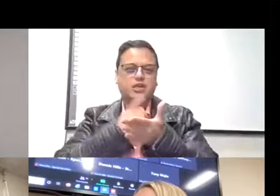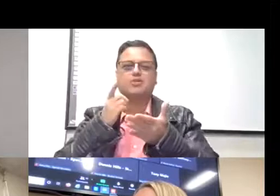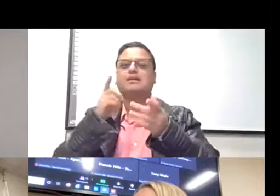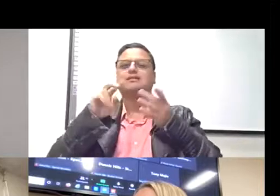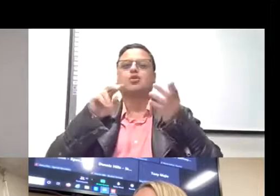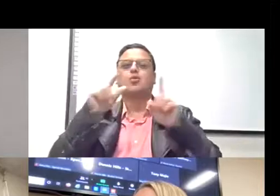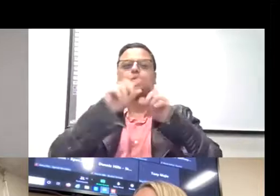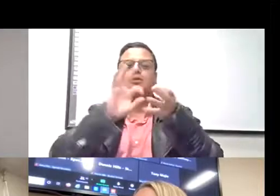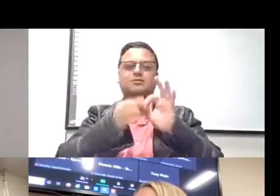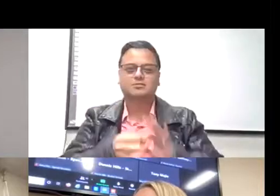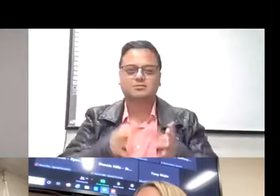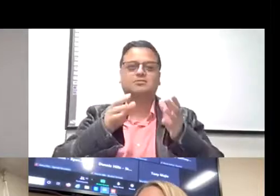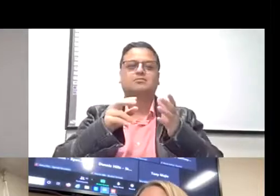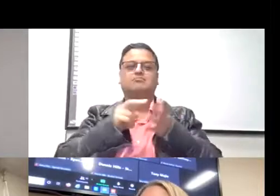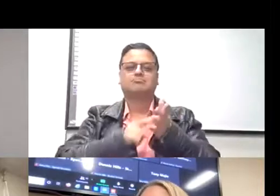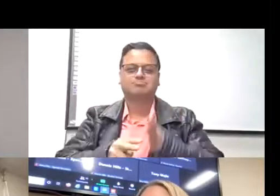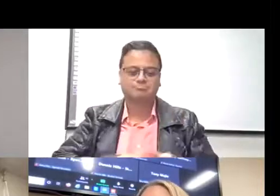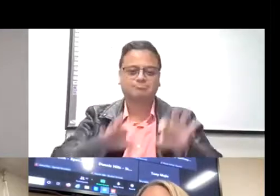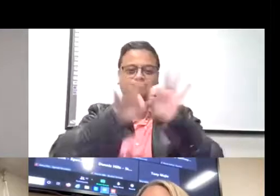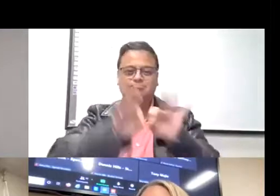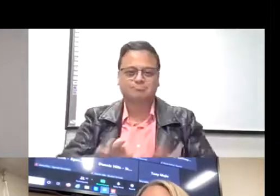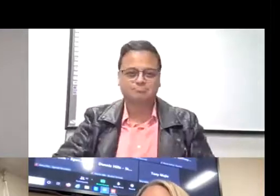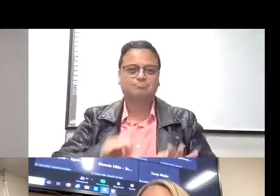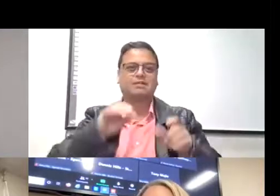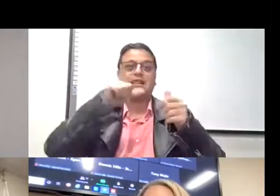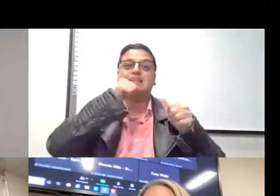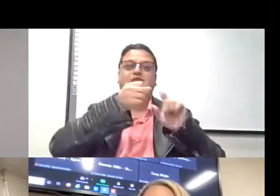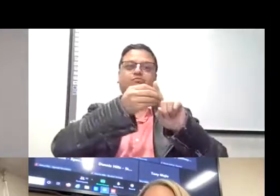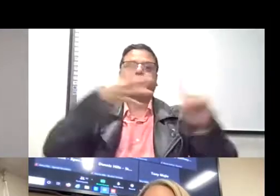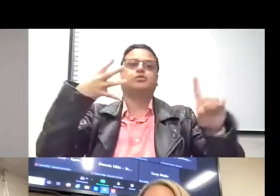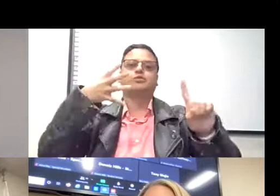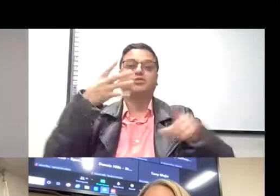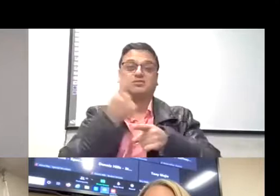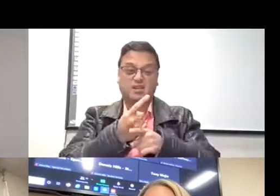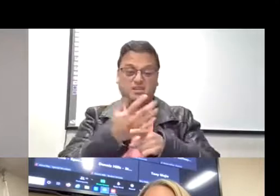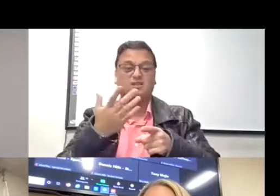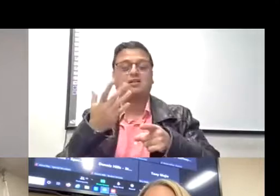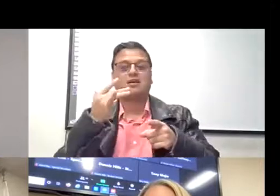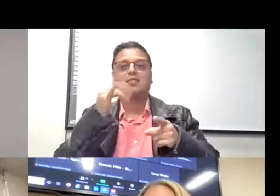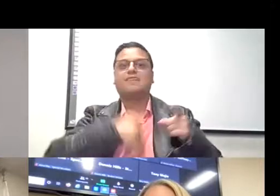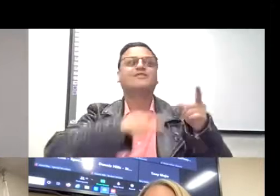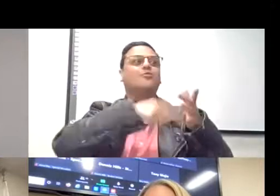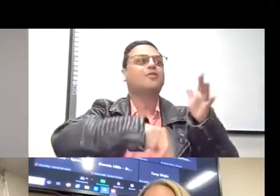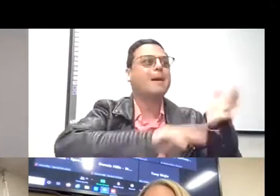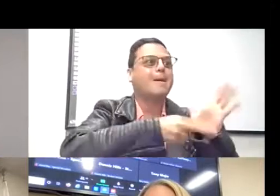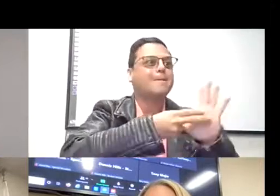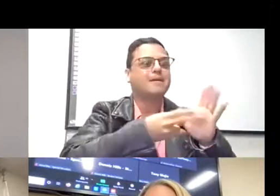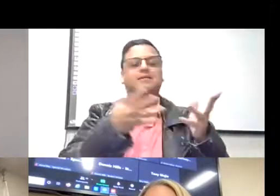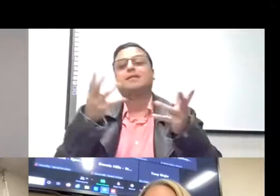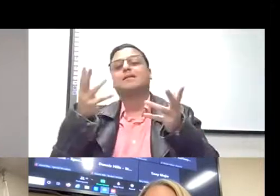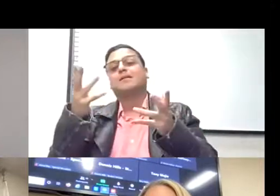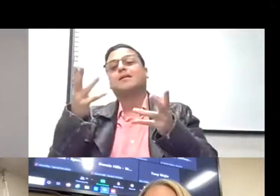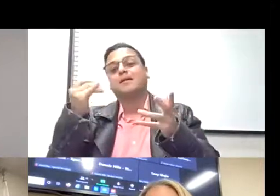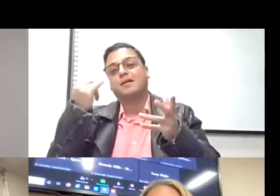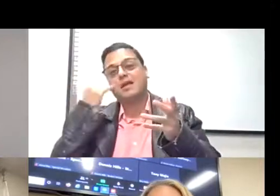says LCAP, Local Control and Accountability Plan, right? There's something and it says like, this is what it is, right? So if somebody